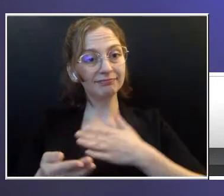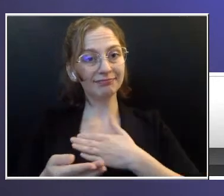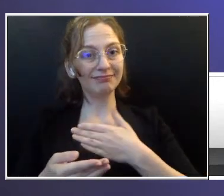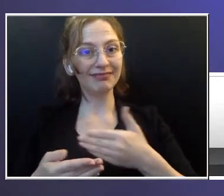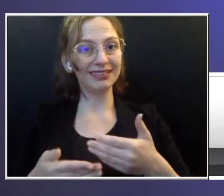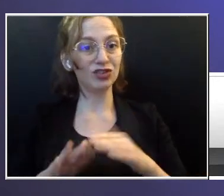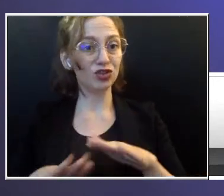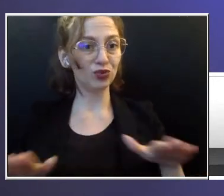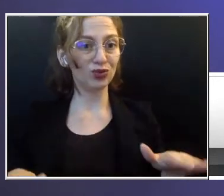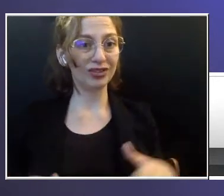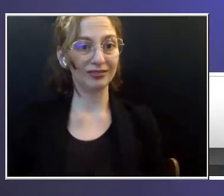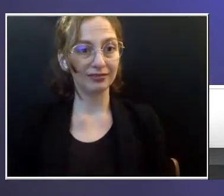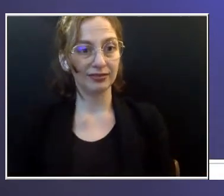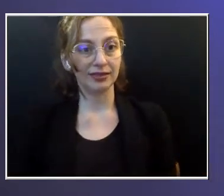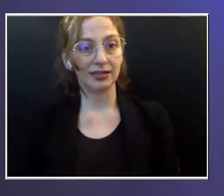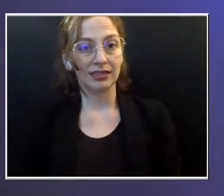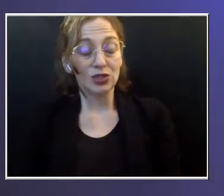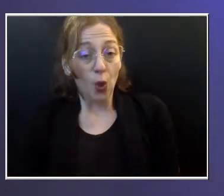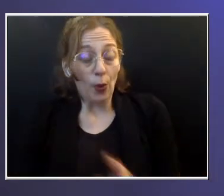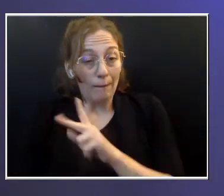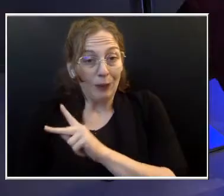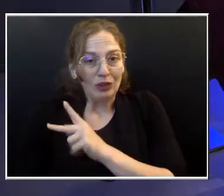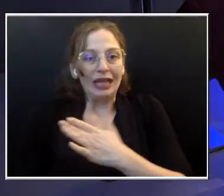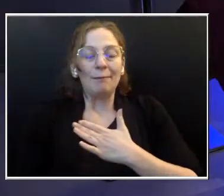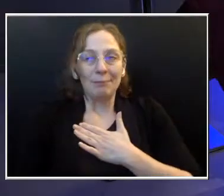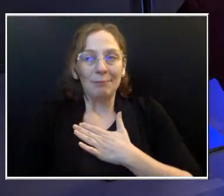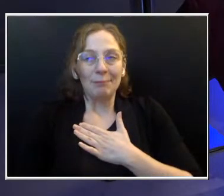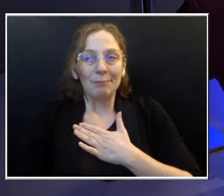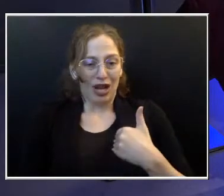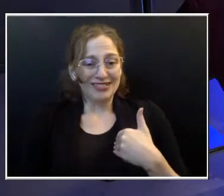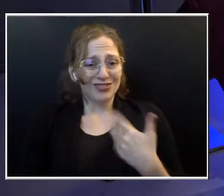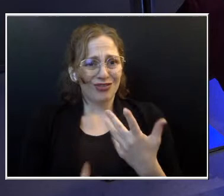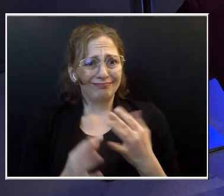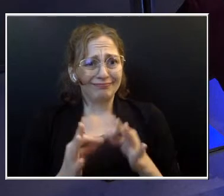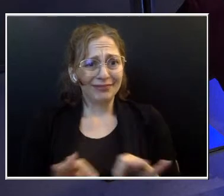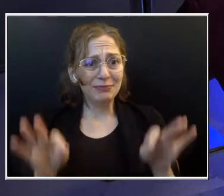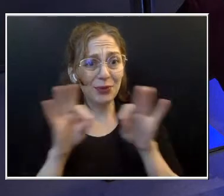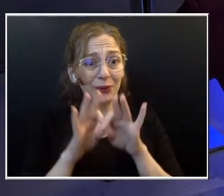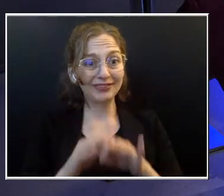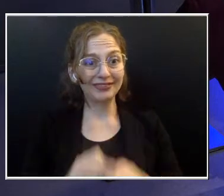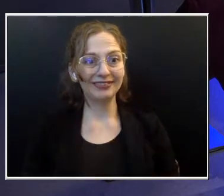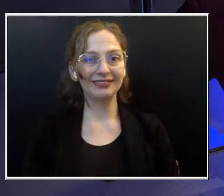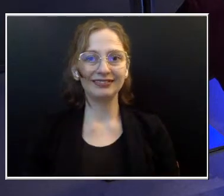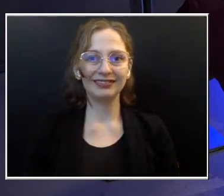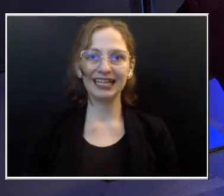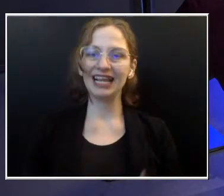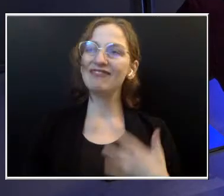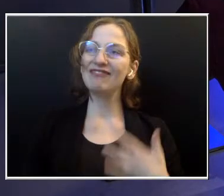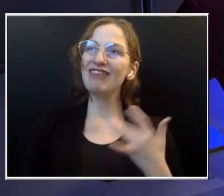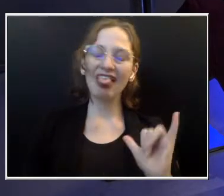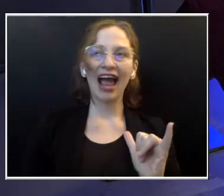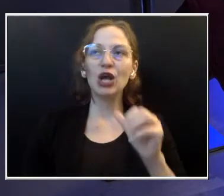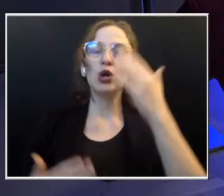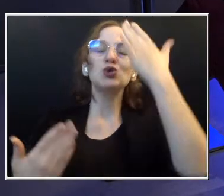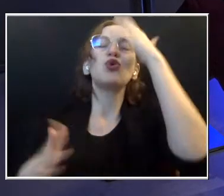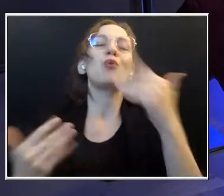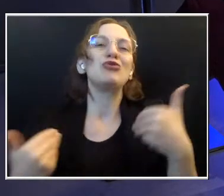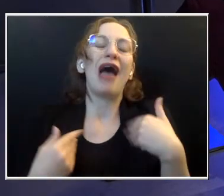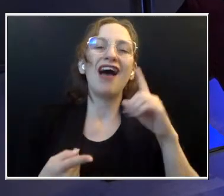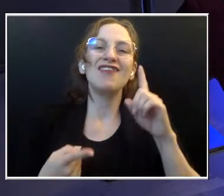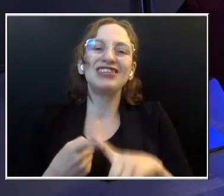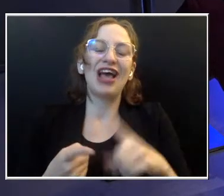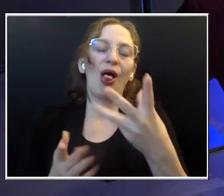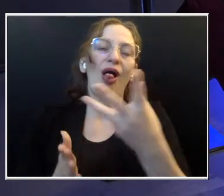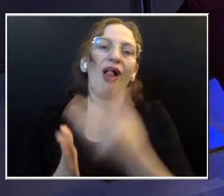personally, my breasts meant a lot. Kind of like you don't know what you got till it's gone, right? We don't really think about it. Yeah, well said. Very well much said.